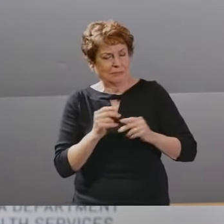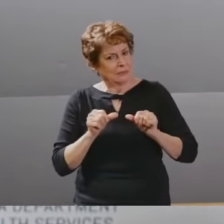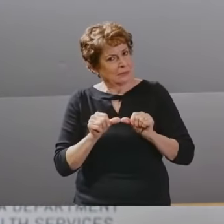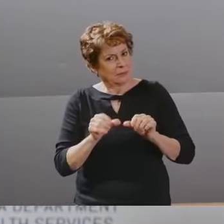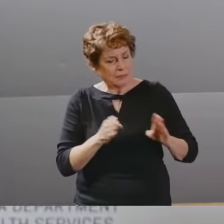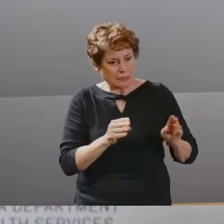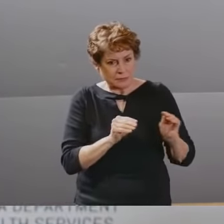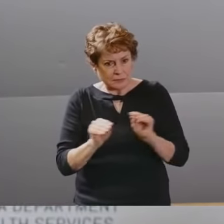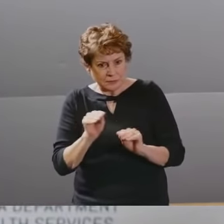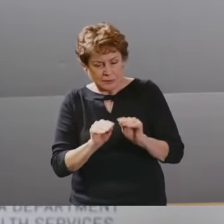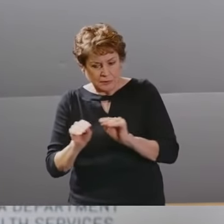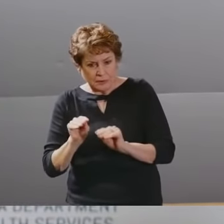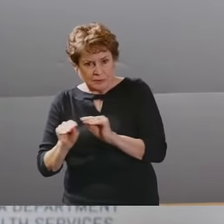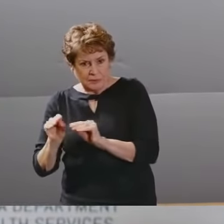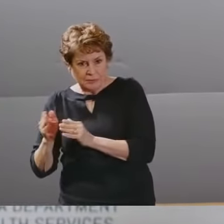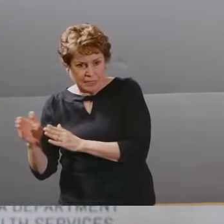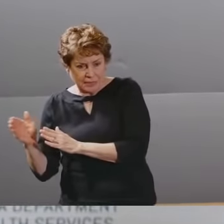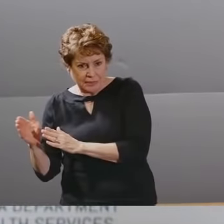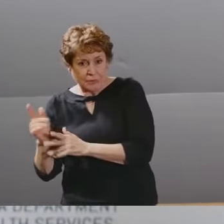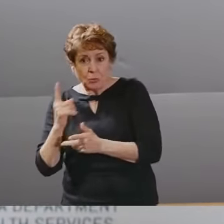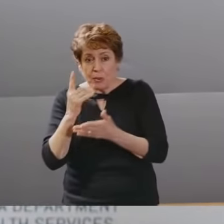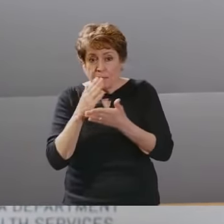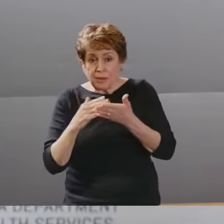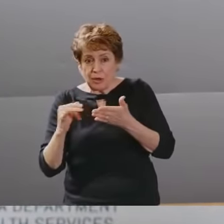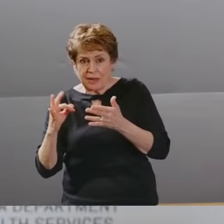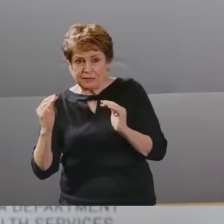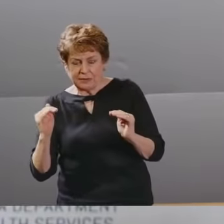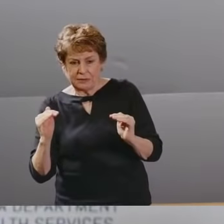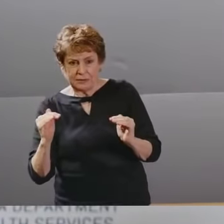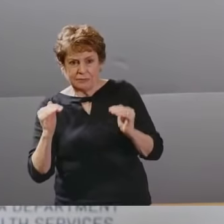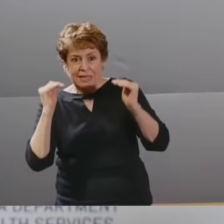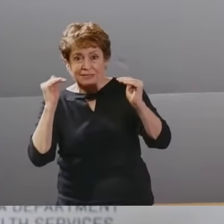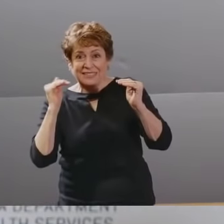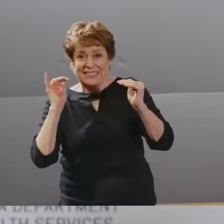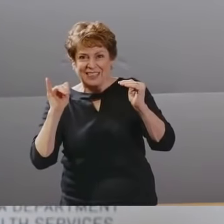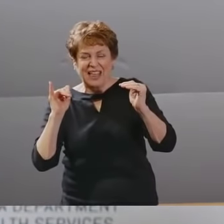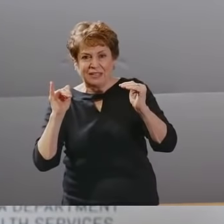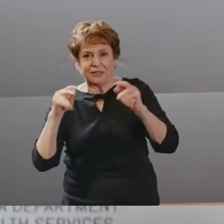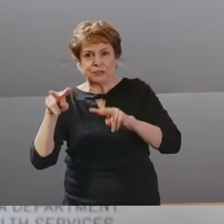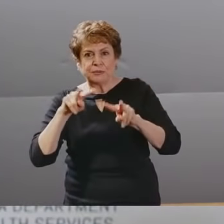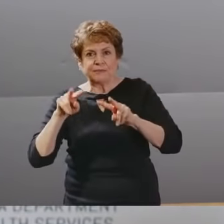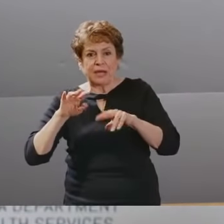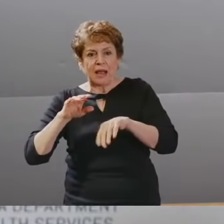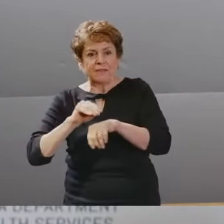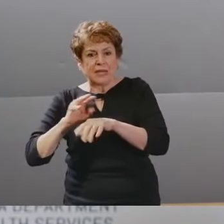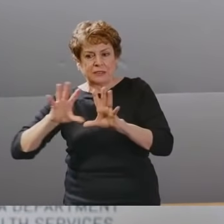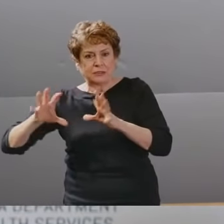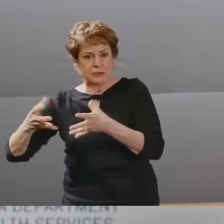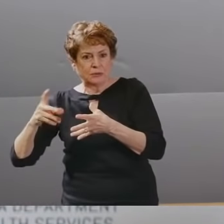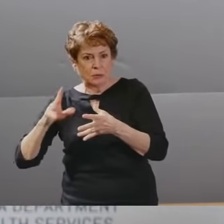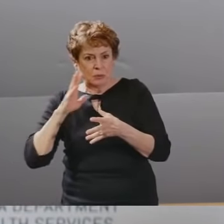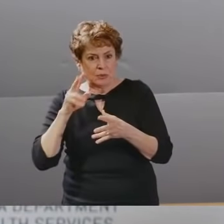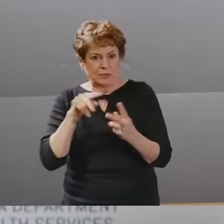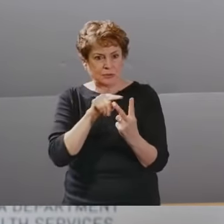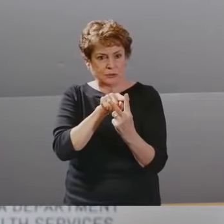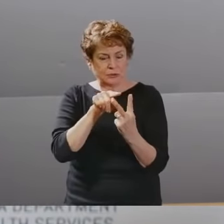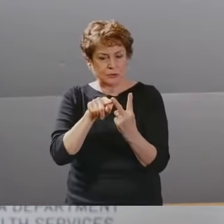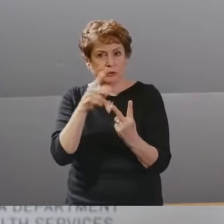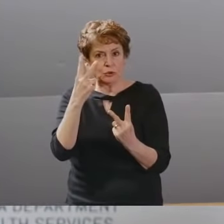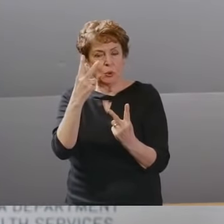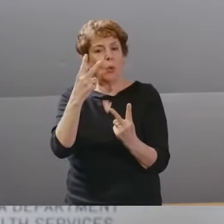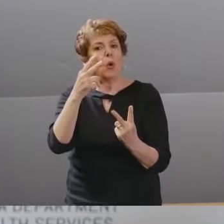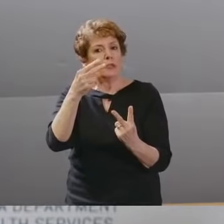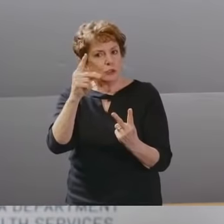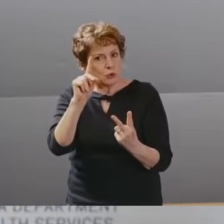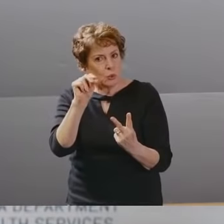it's a 2-dose series, and whatever presentation you get, you have to have the same. Like if it's the Moderna, you have to have the Moderna